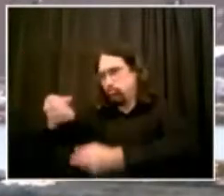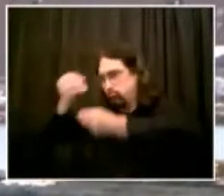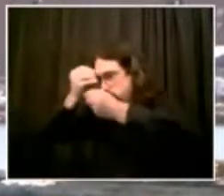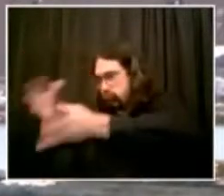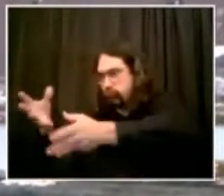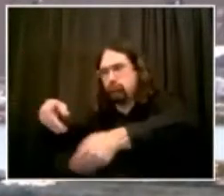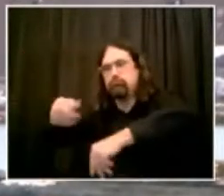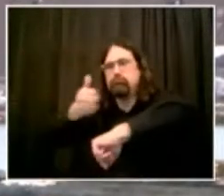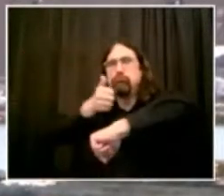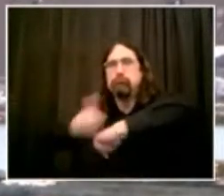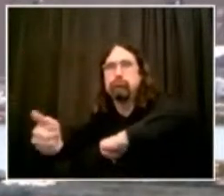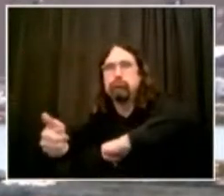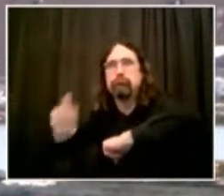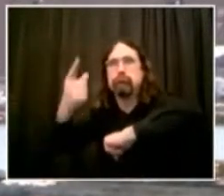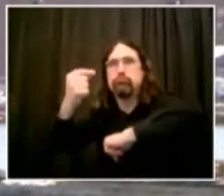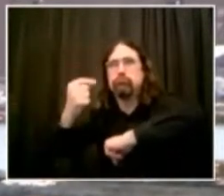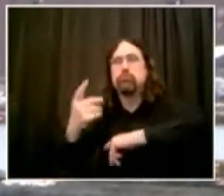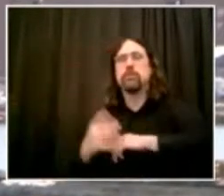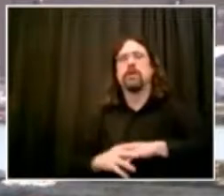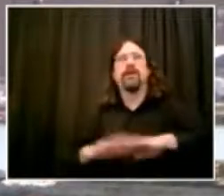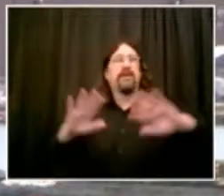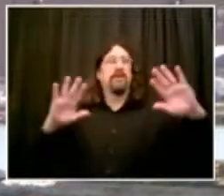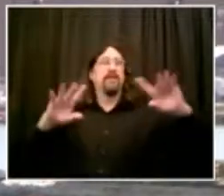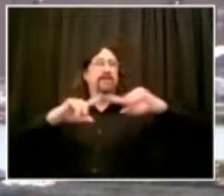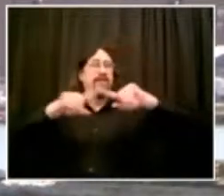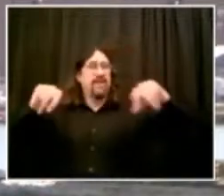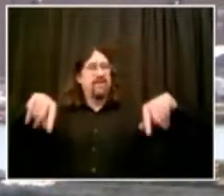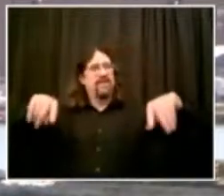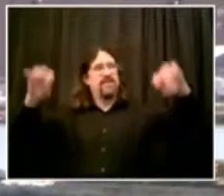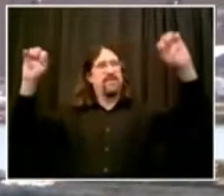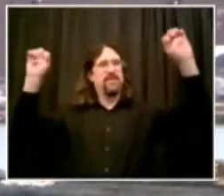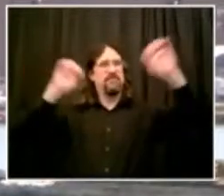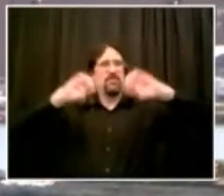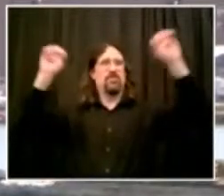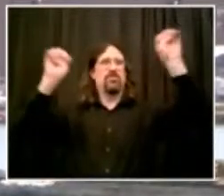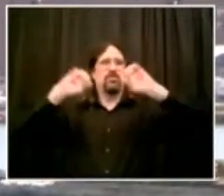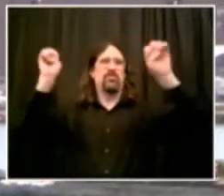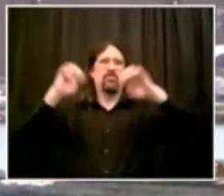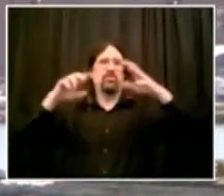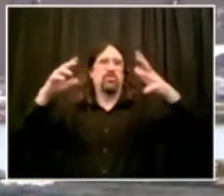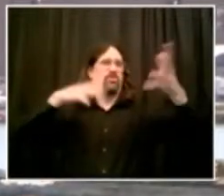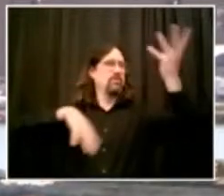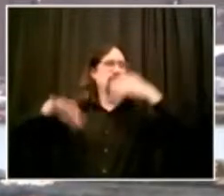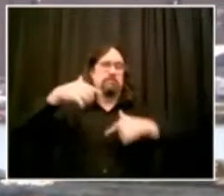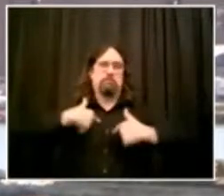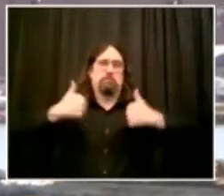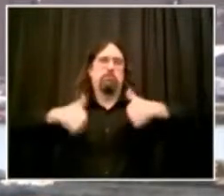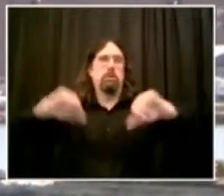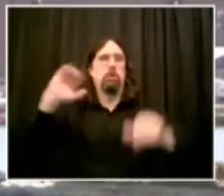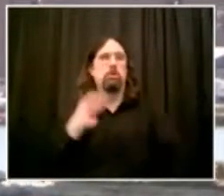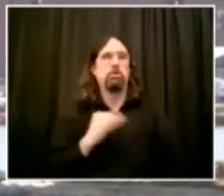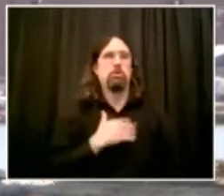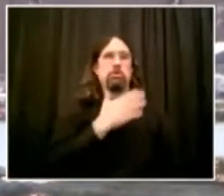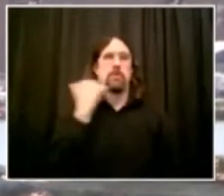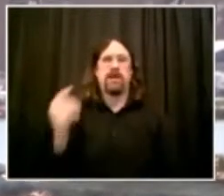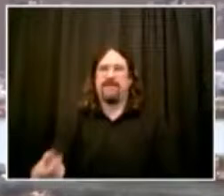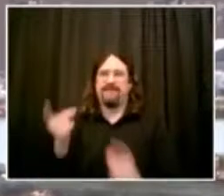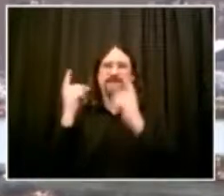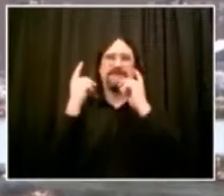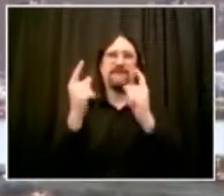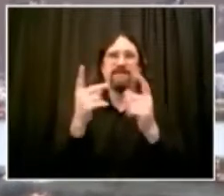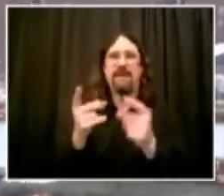and to make sure people are safe in the meantime. We had to keep this city safe, and that's what we did this week. Okay, everyone, just to finish